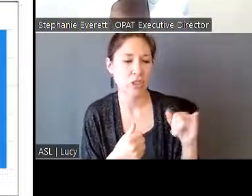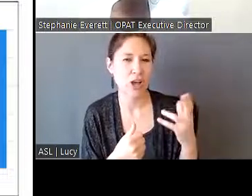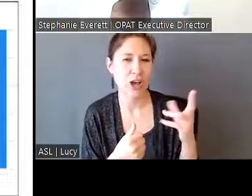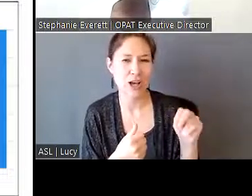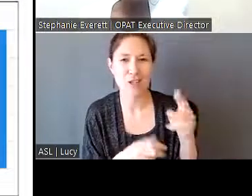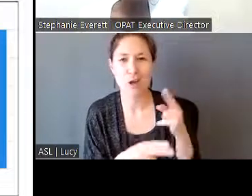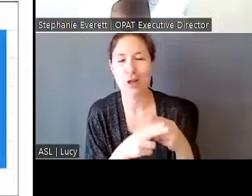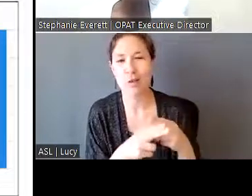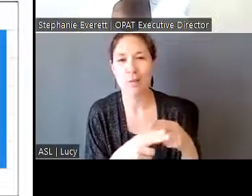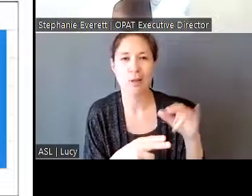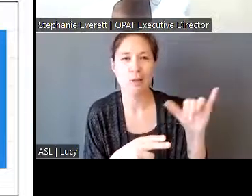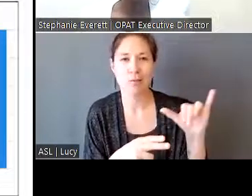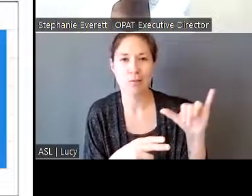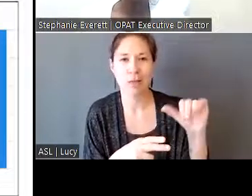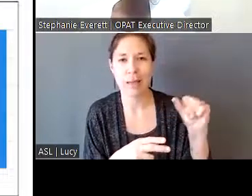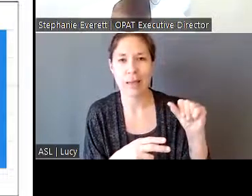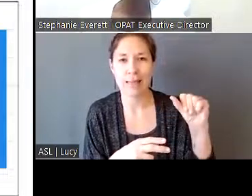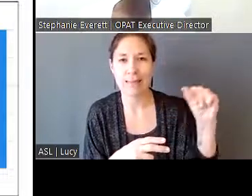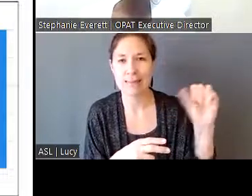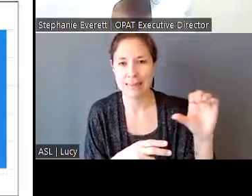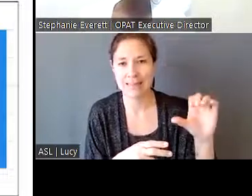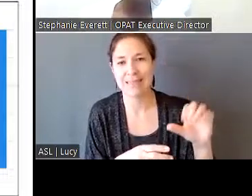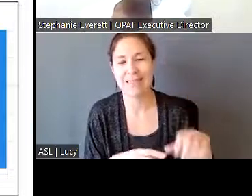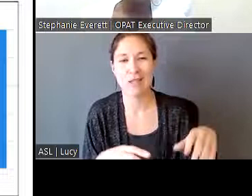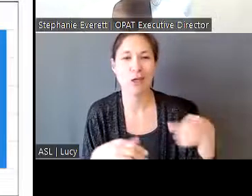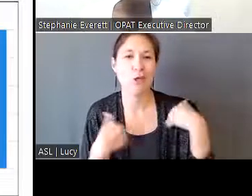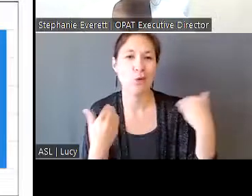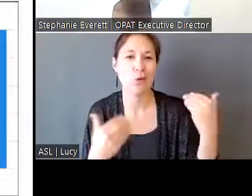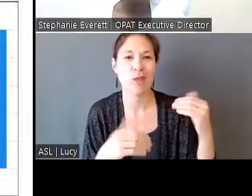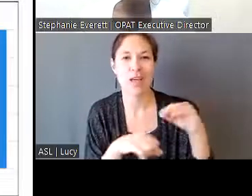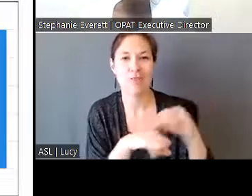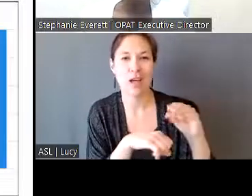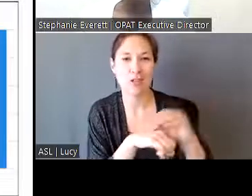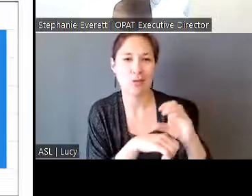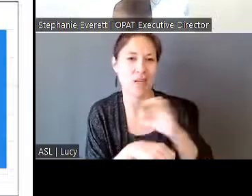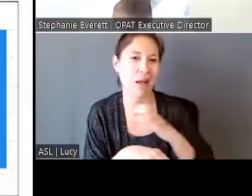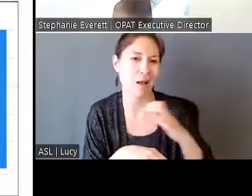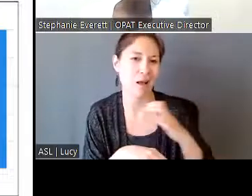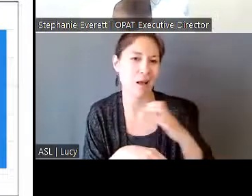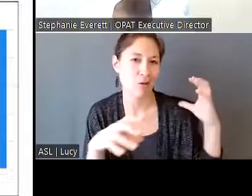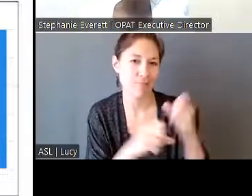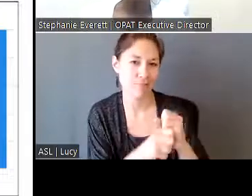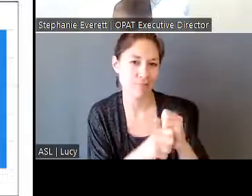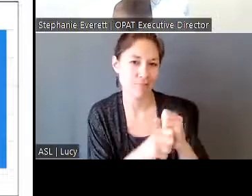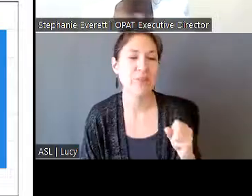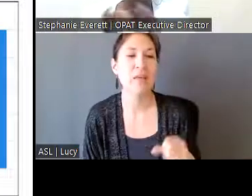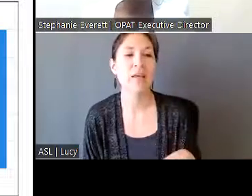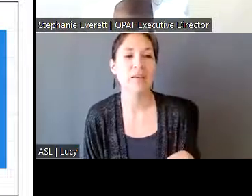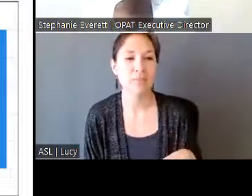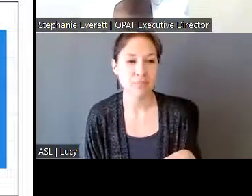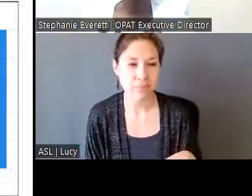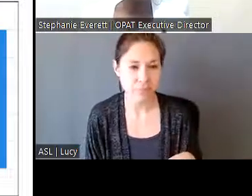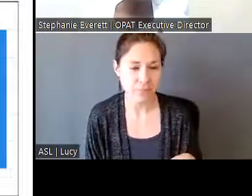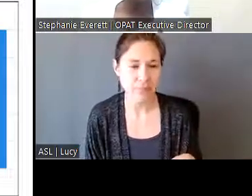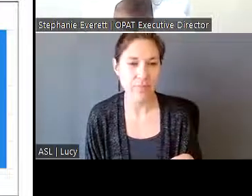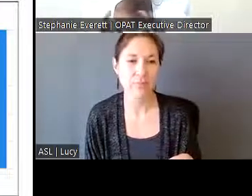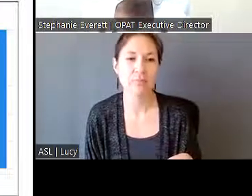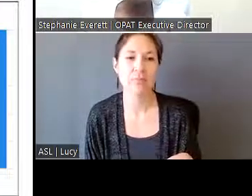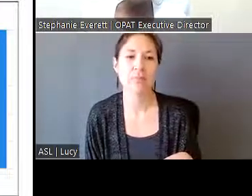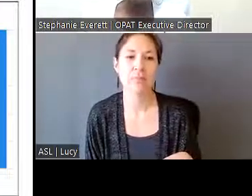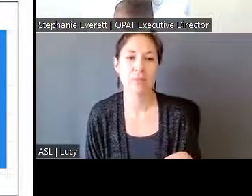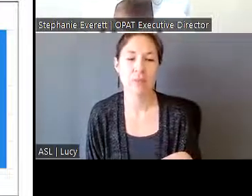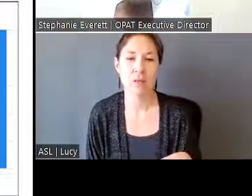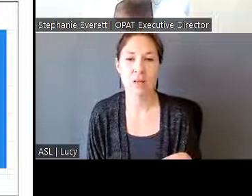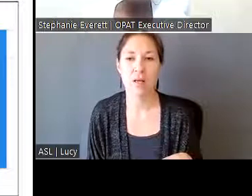will develop the skills on how to have a board foundation from